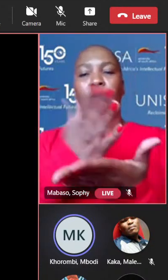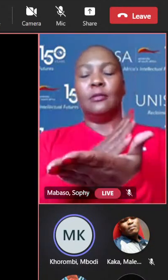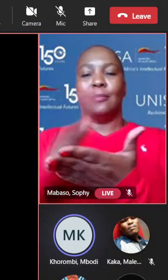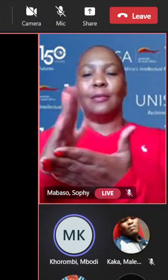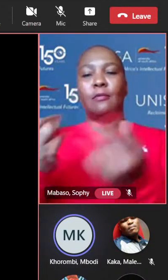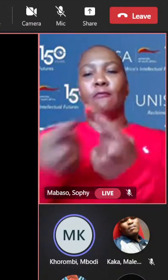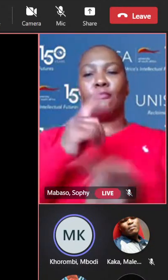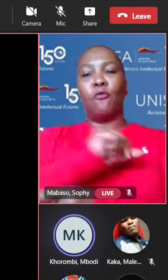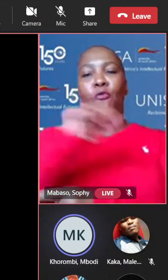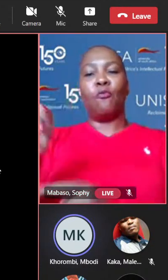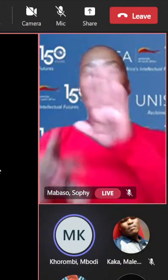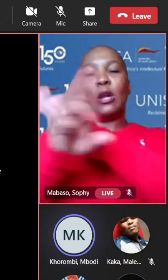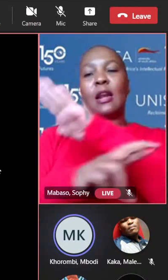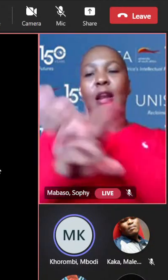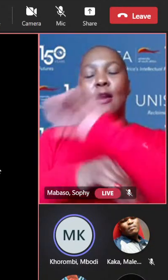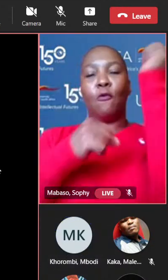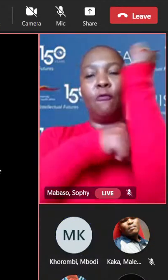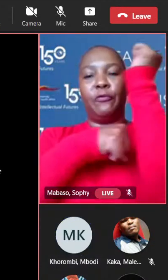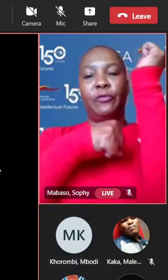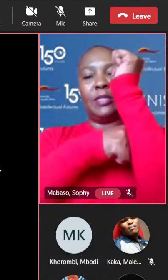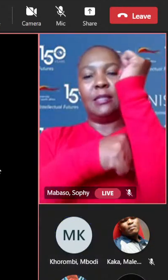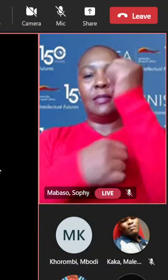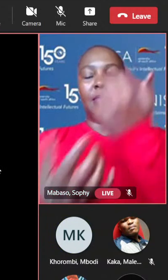regional offices, and